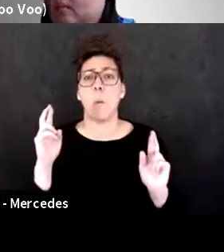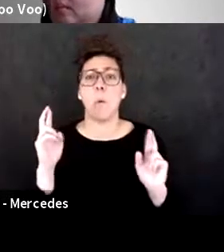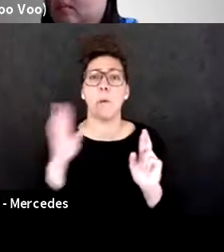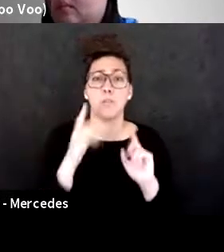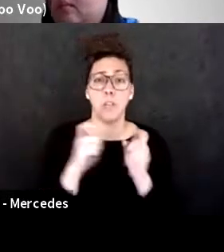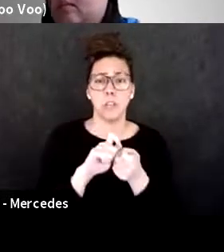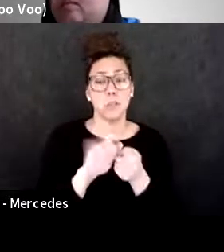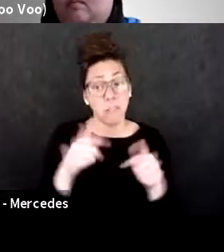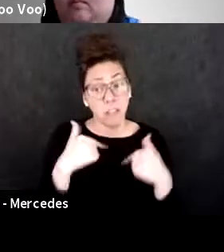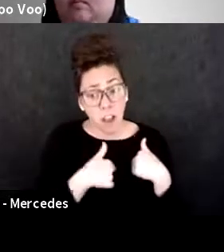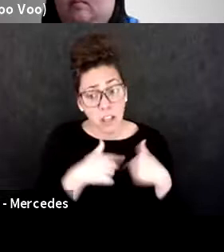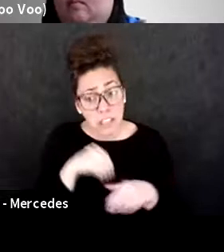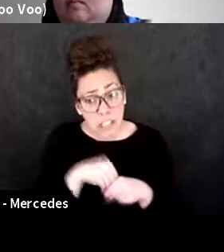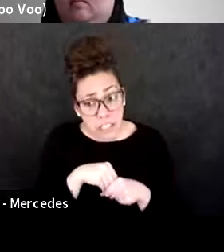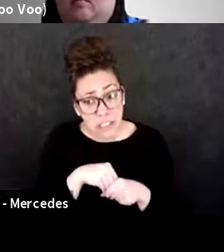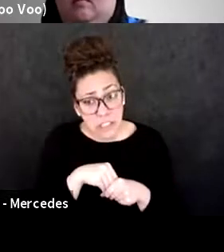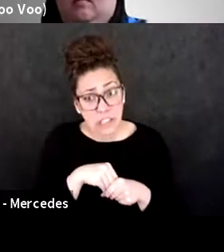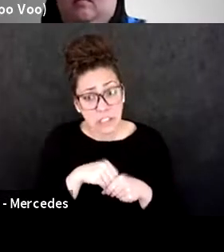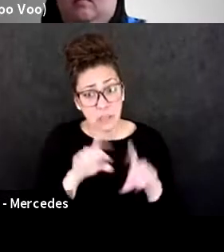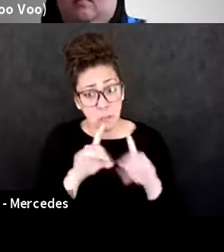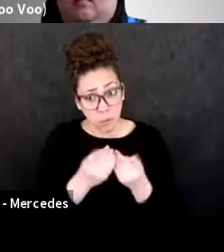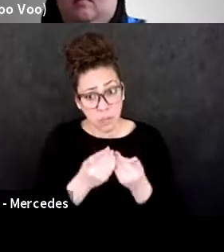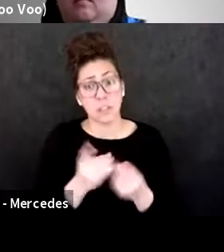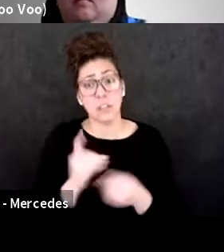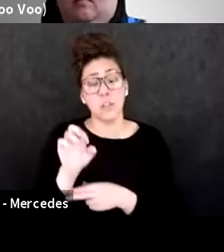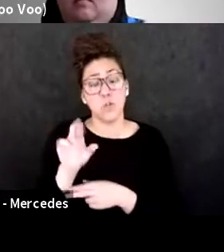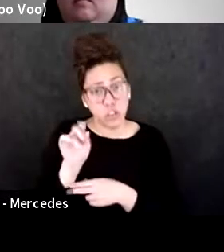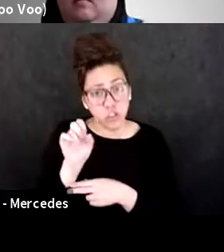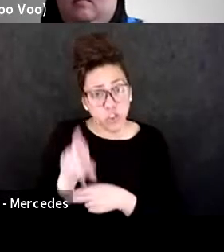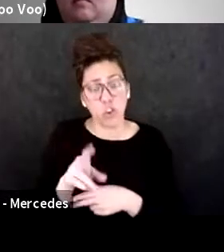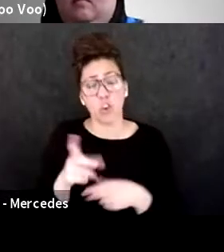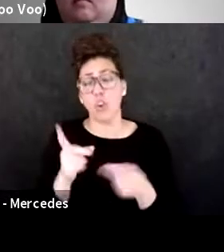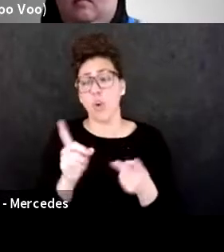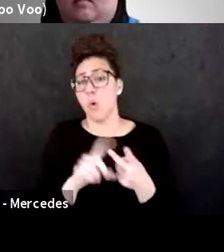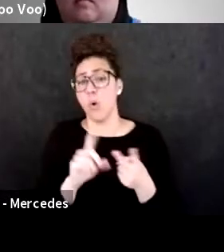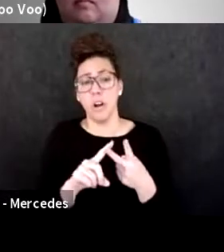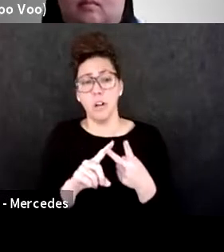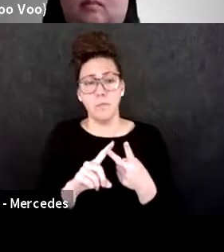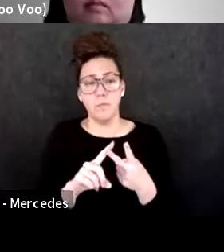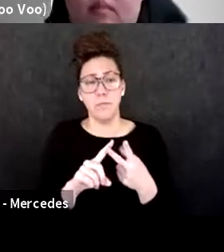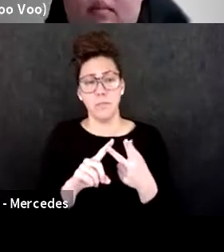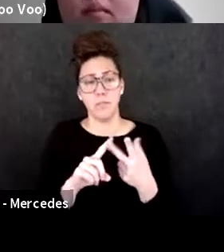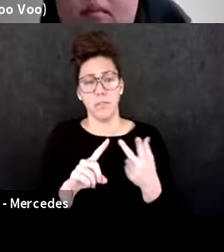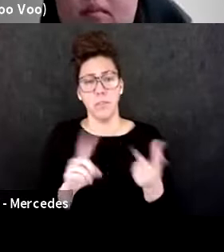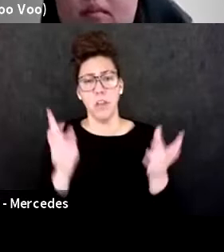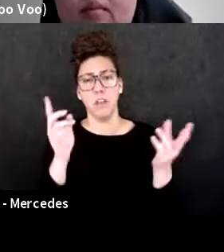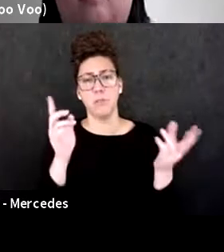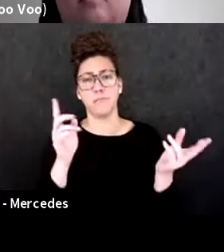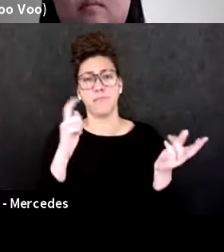departments, one thing that happens is the erasure or the dissolution of the existing